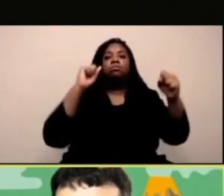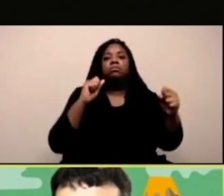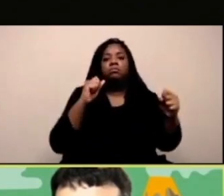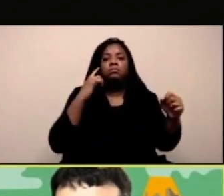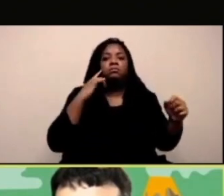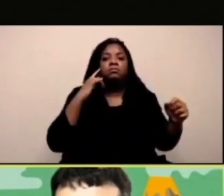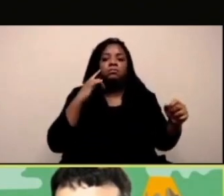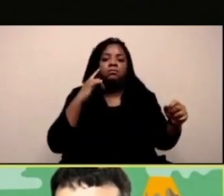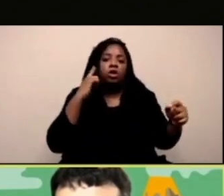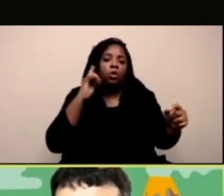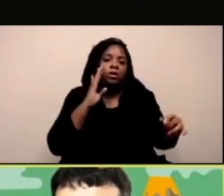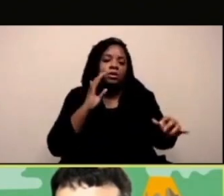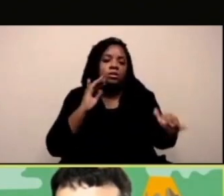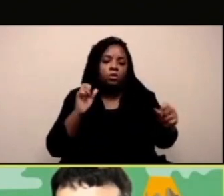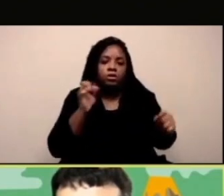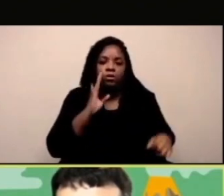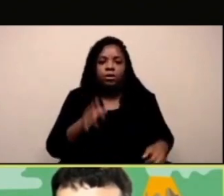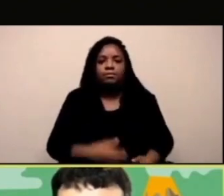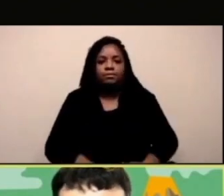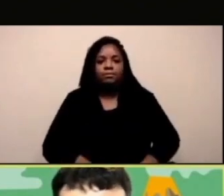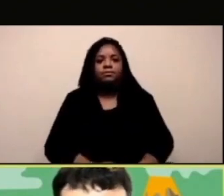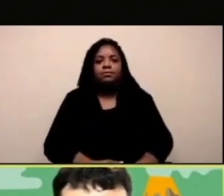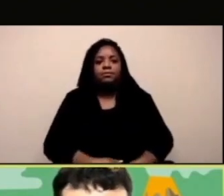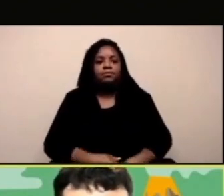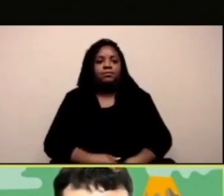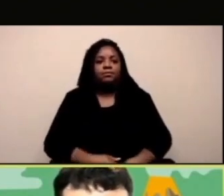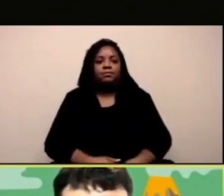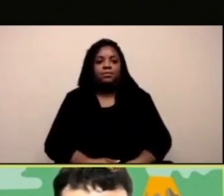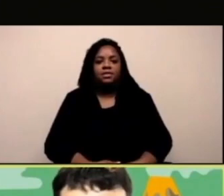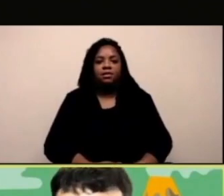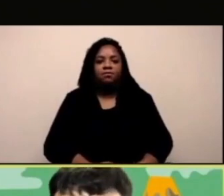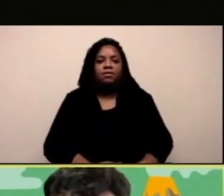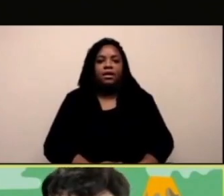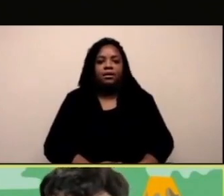And then I'll quickly share